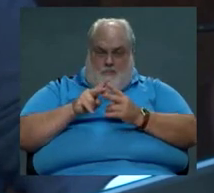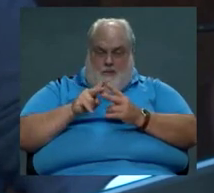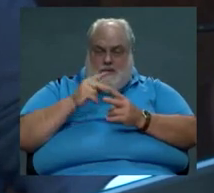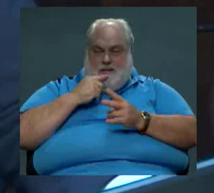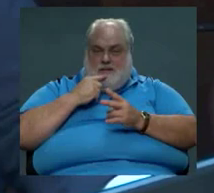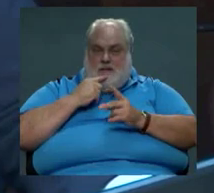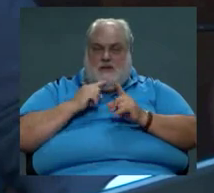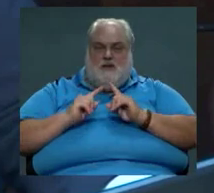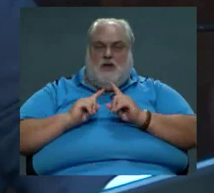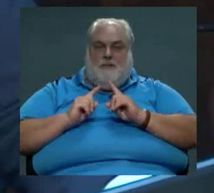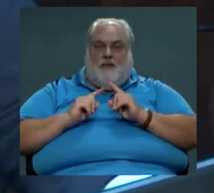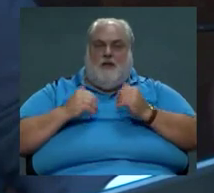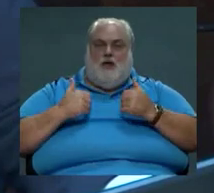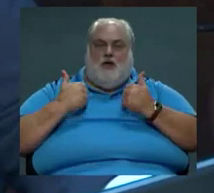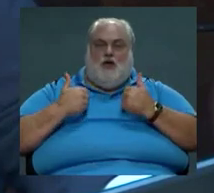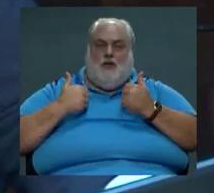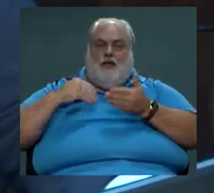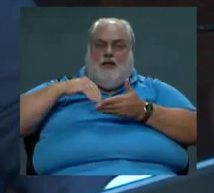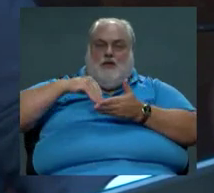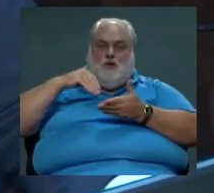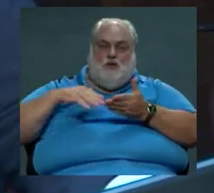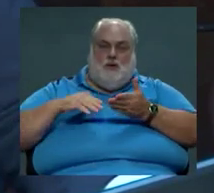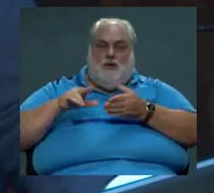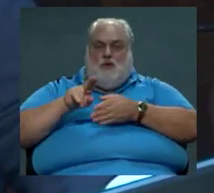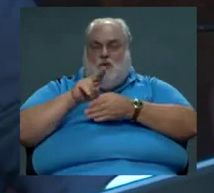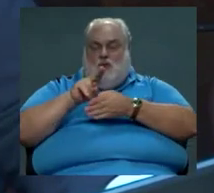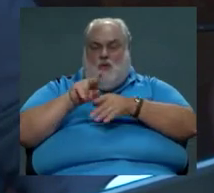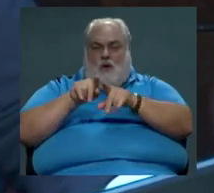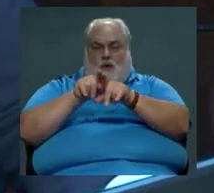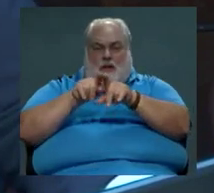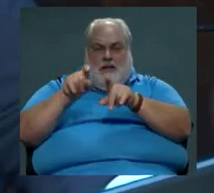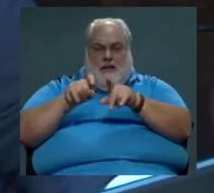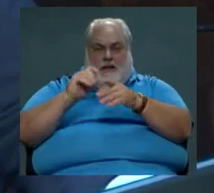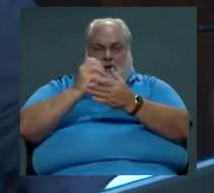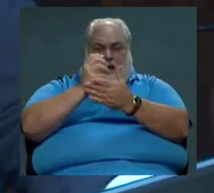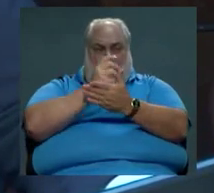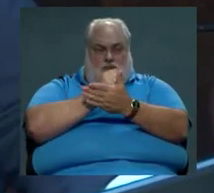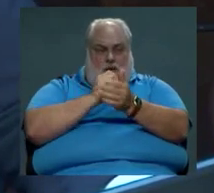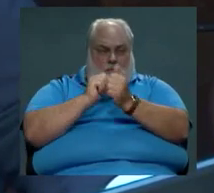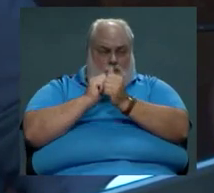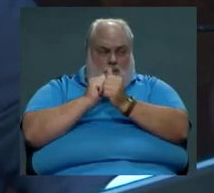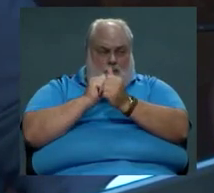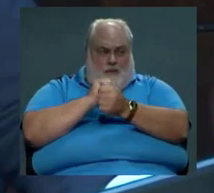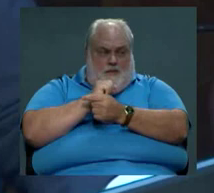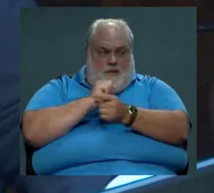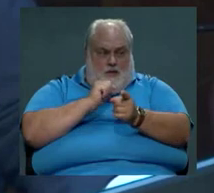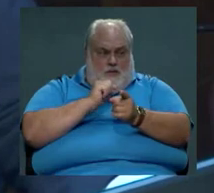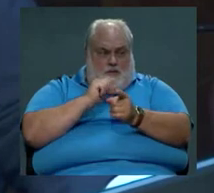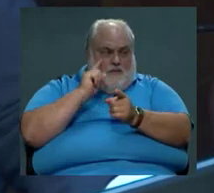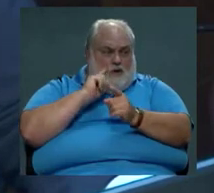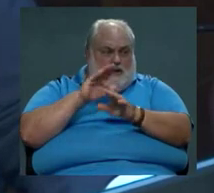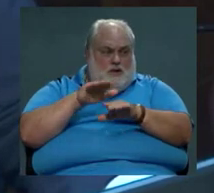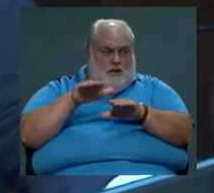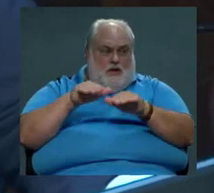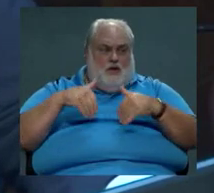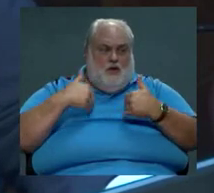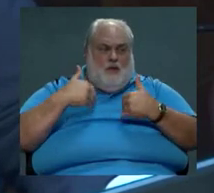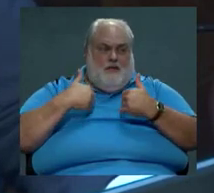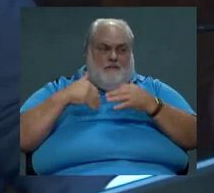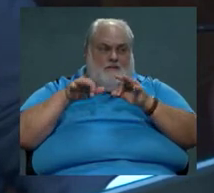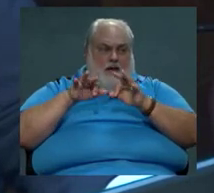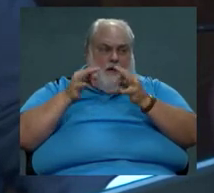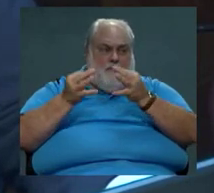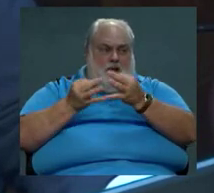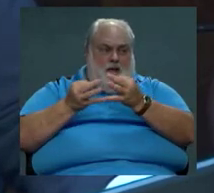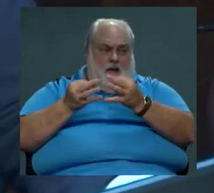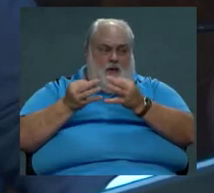they talked about the youth and the students, I think we also have a contract with them for children, youth, and families.